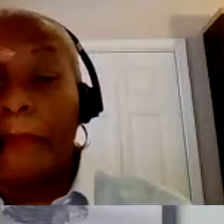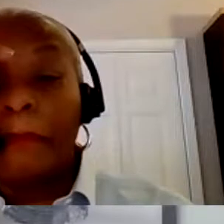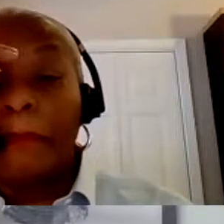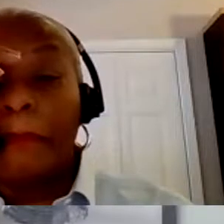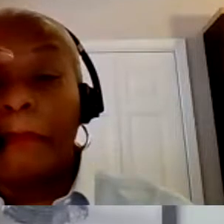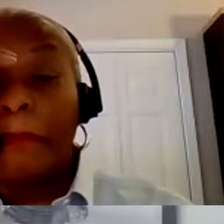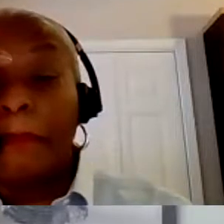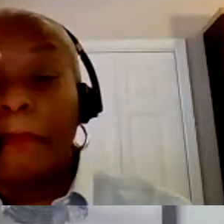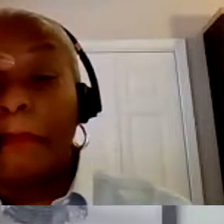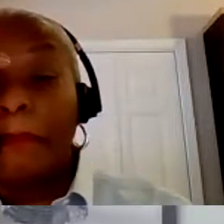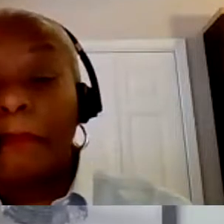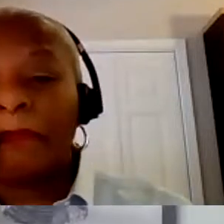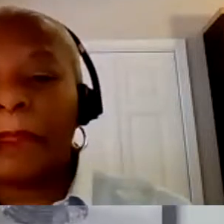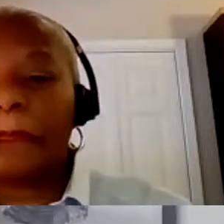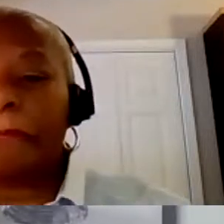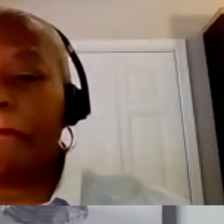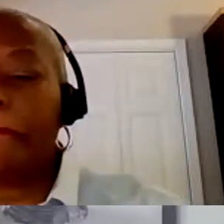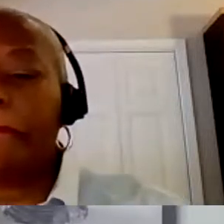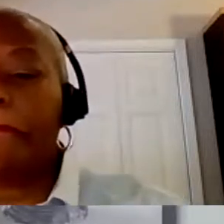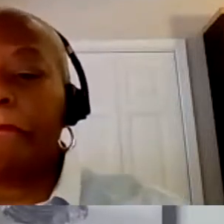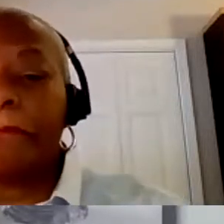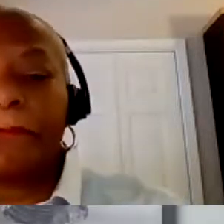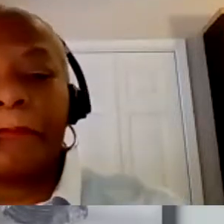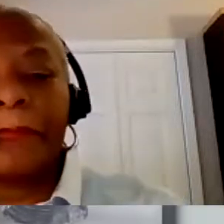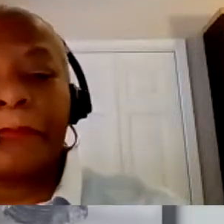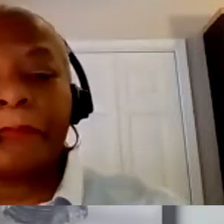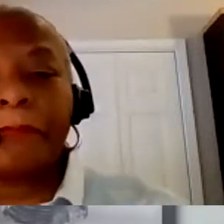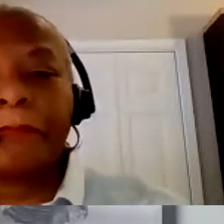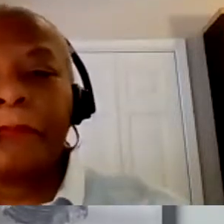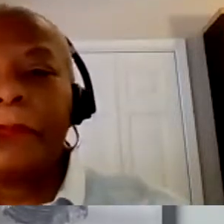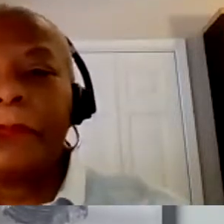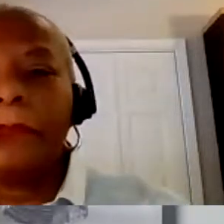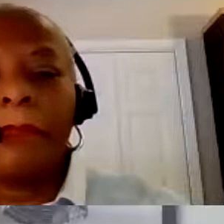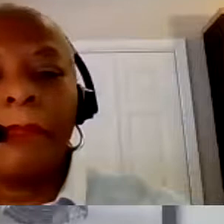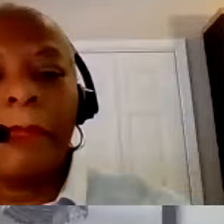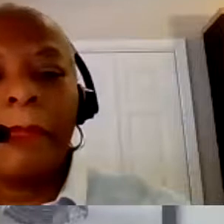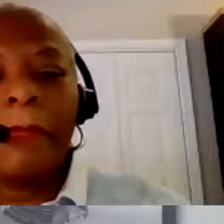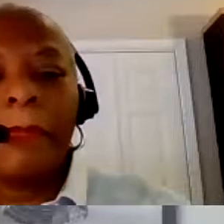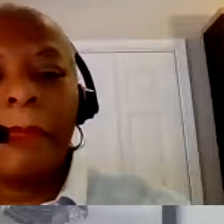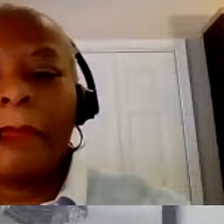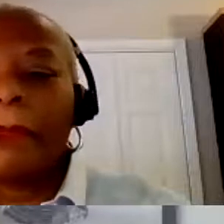have any collaboration with them at this point.